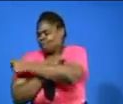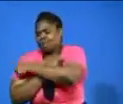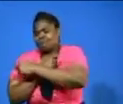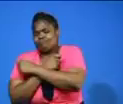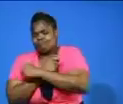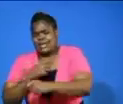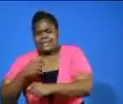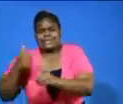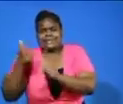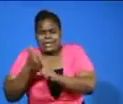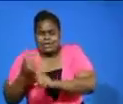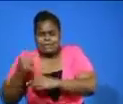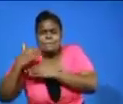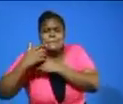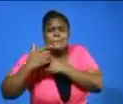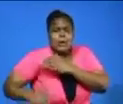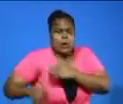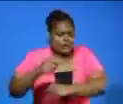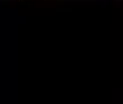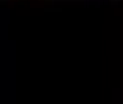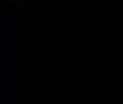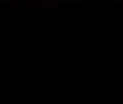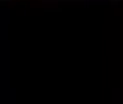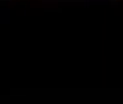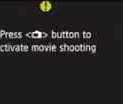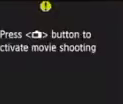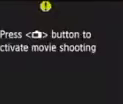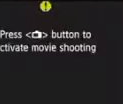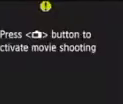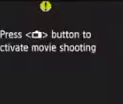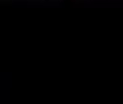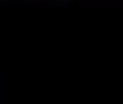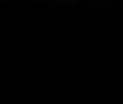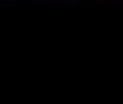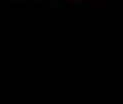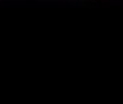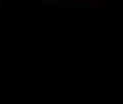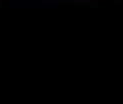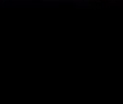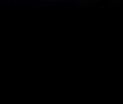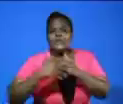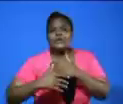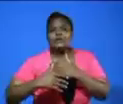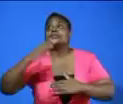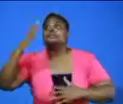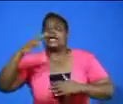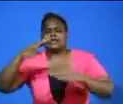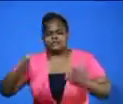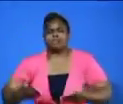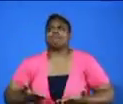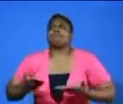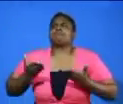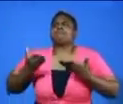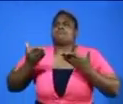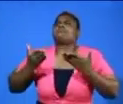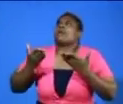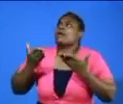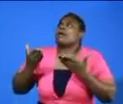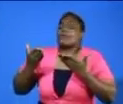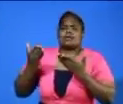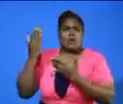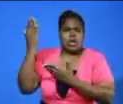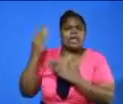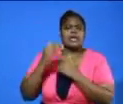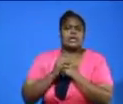their own blood. They cut themselves as if their blood could build up merits before the Lord